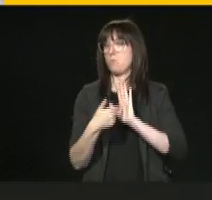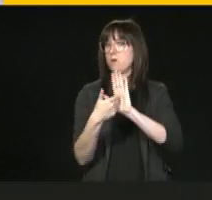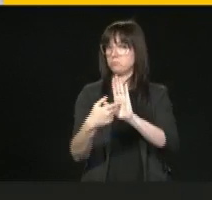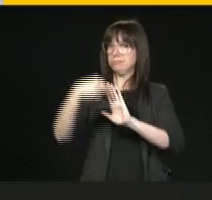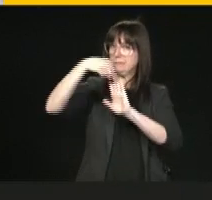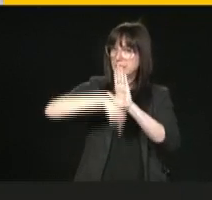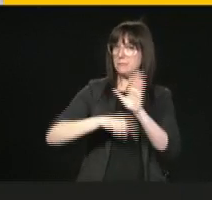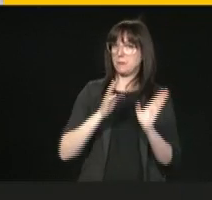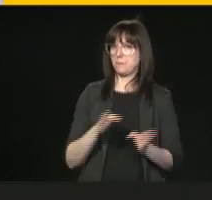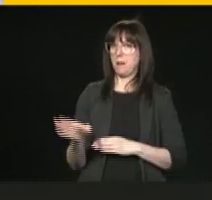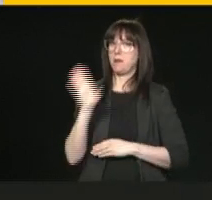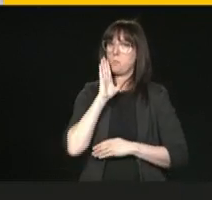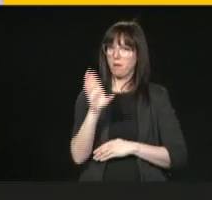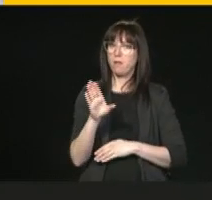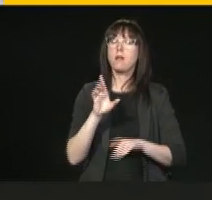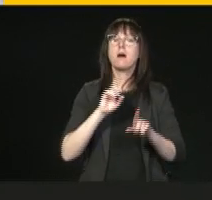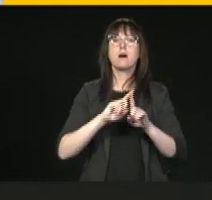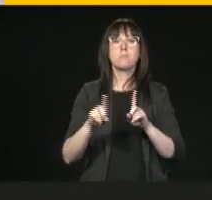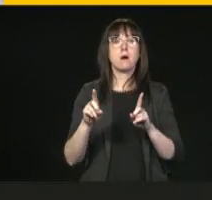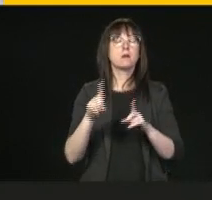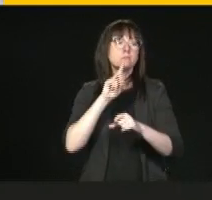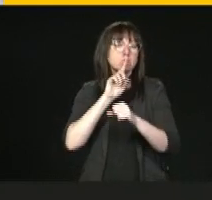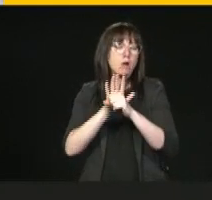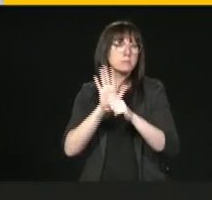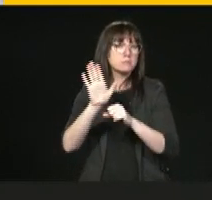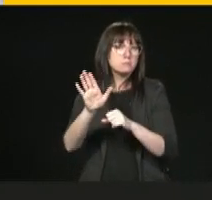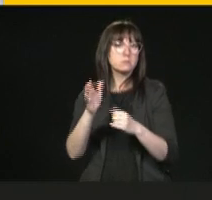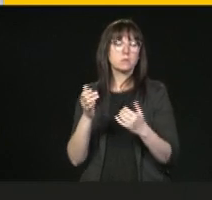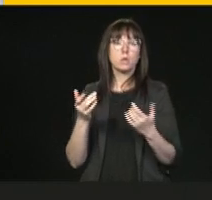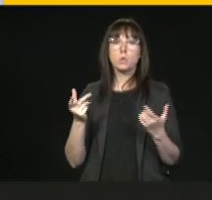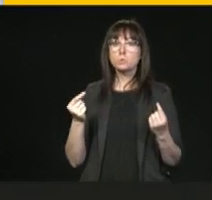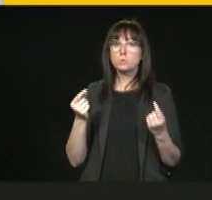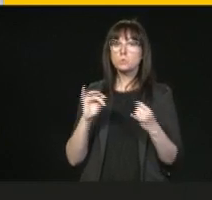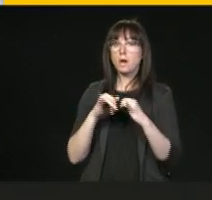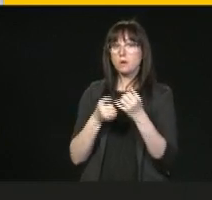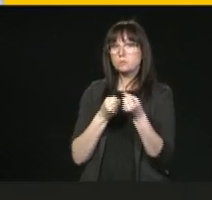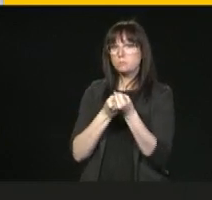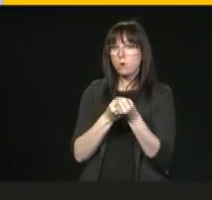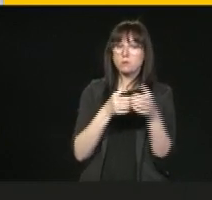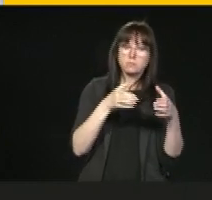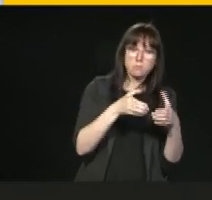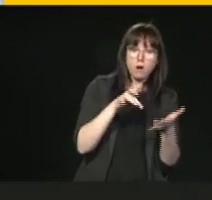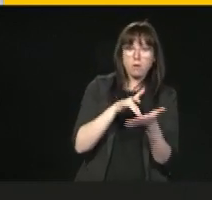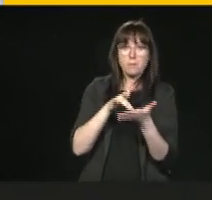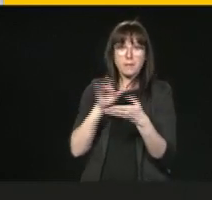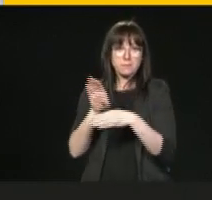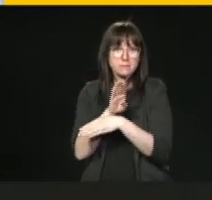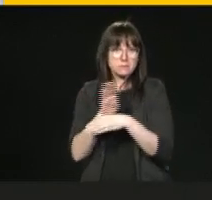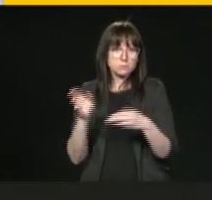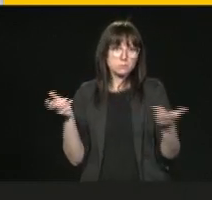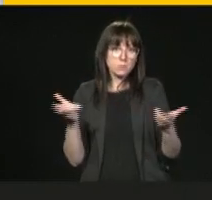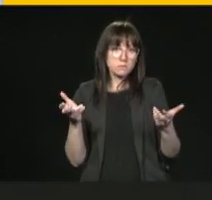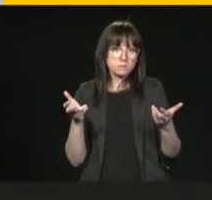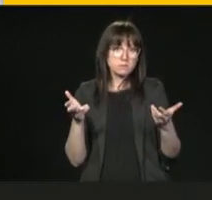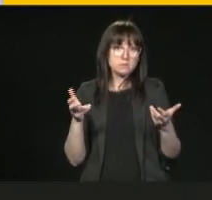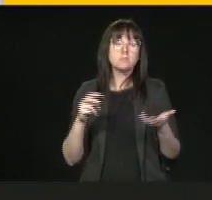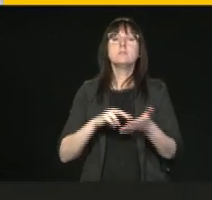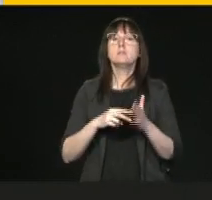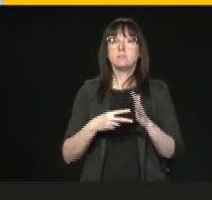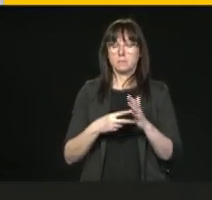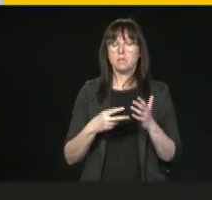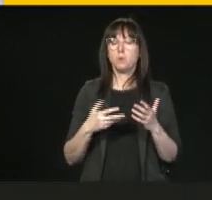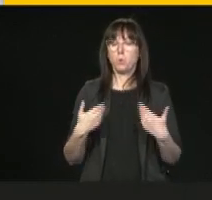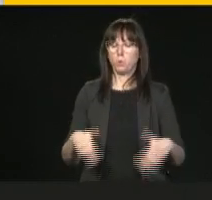by Monday. But I can assure you that whatever initiatives we need to take for PMEs will